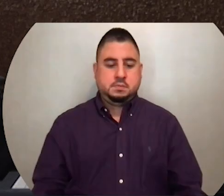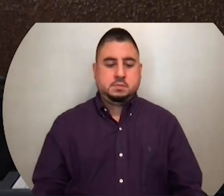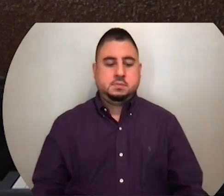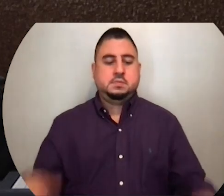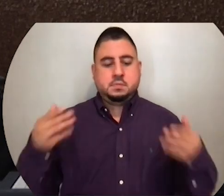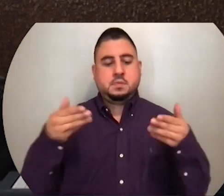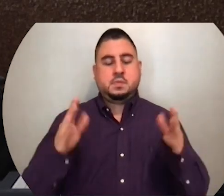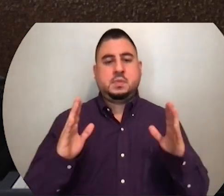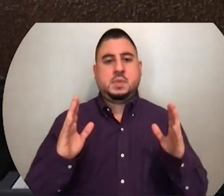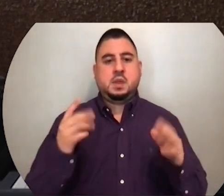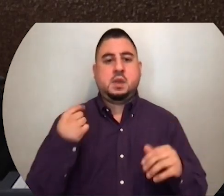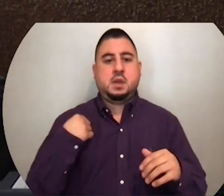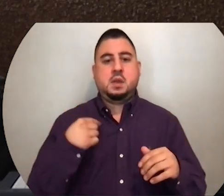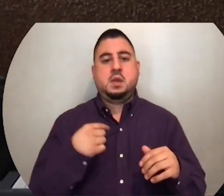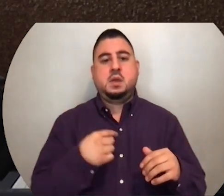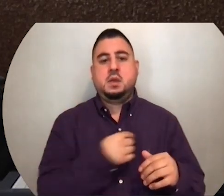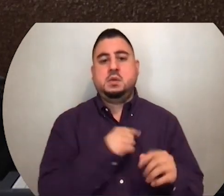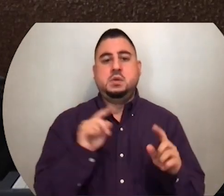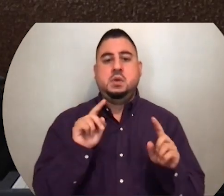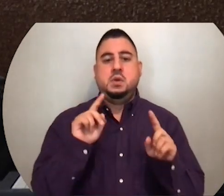Let us go